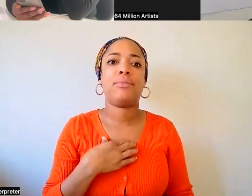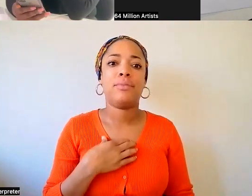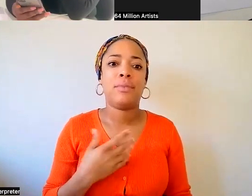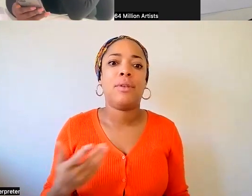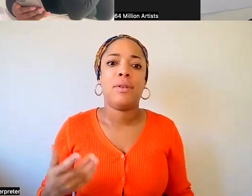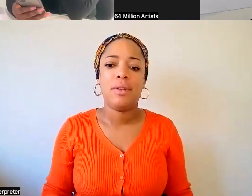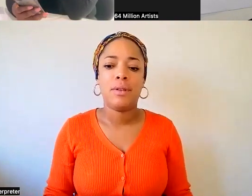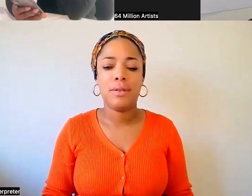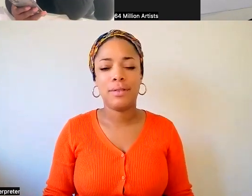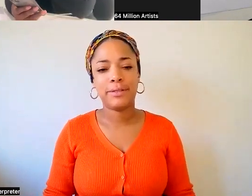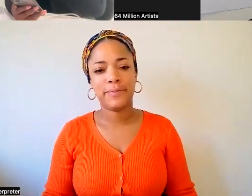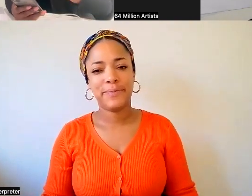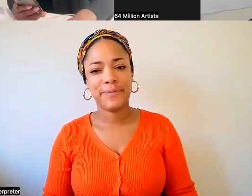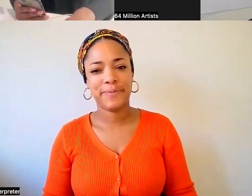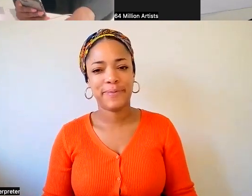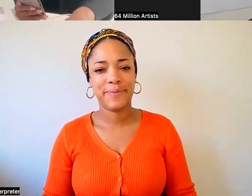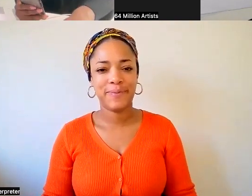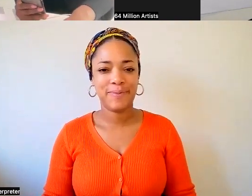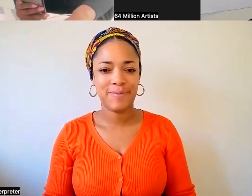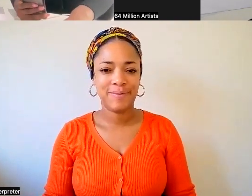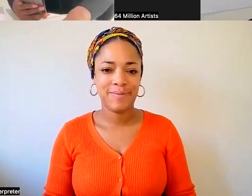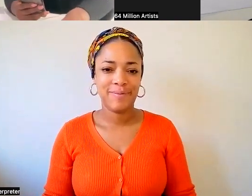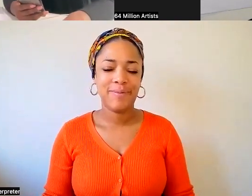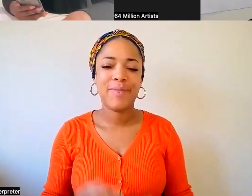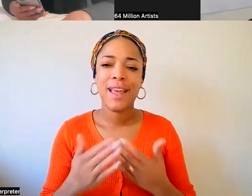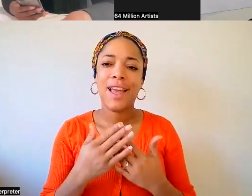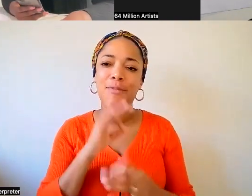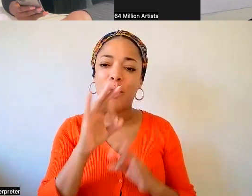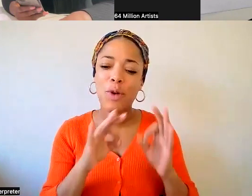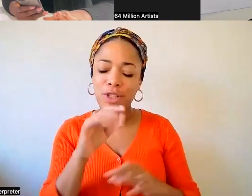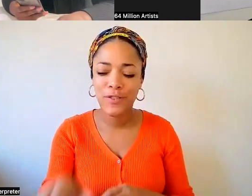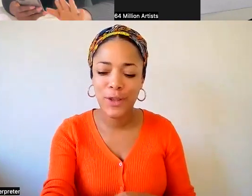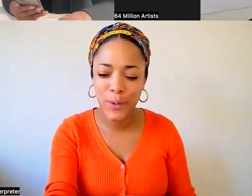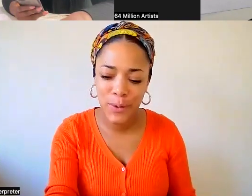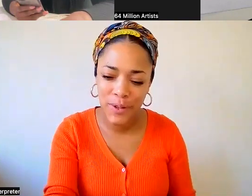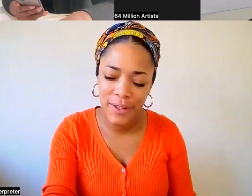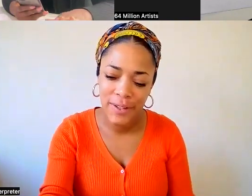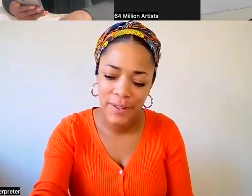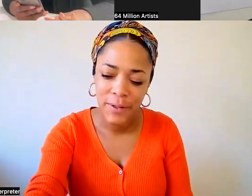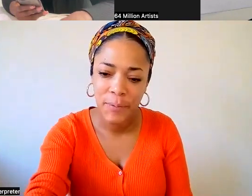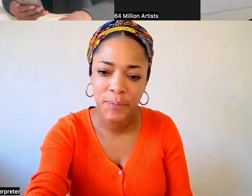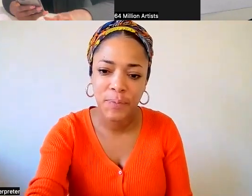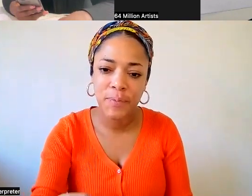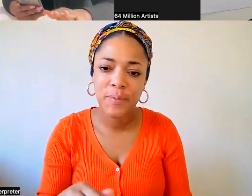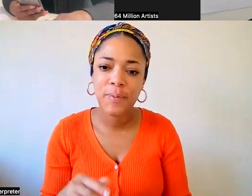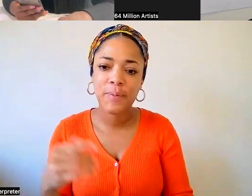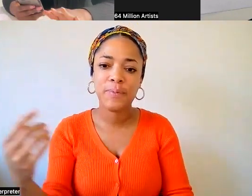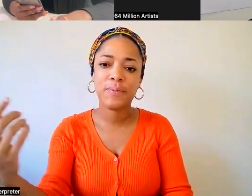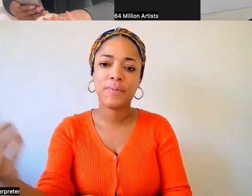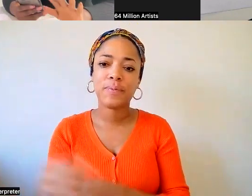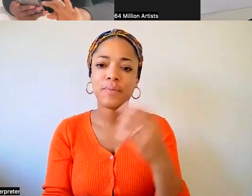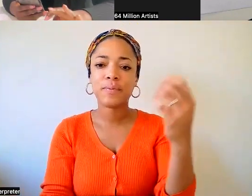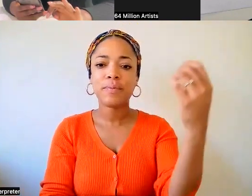Oh, it's frightening, it really was. We have more questions. Okay, so is Michael Rosen's chocolate cake based on a